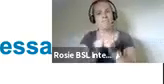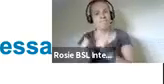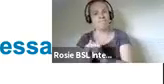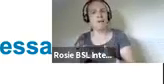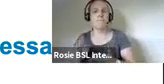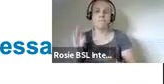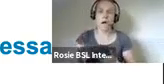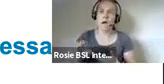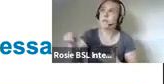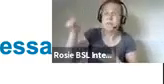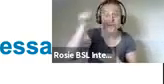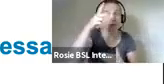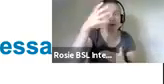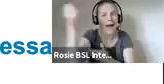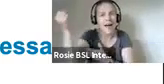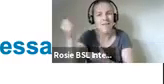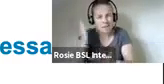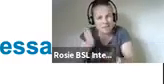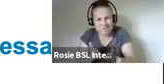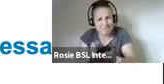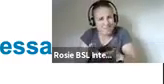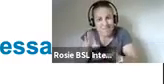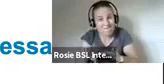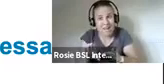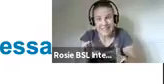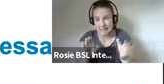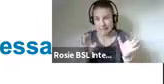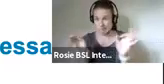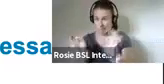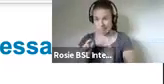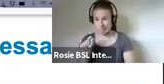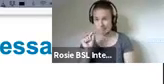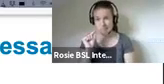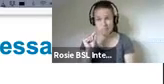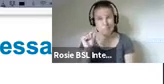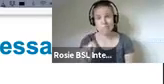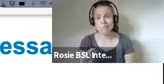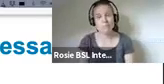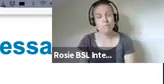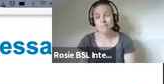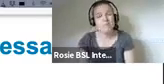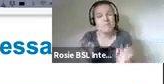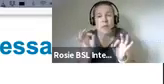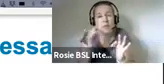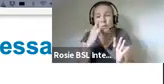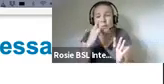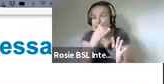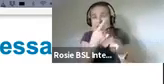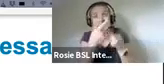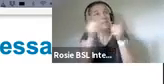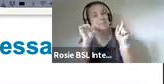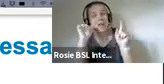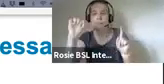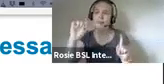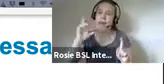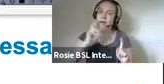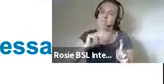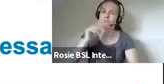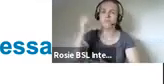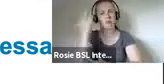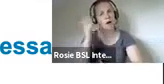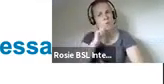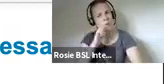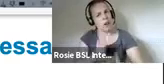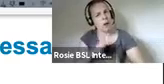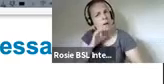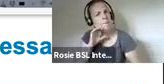its transformative powers, we don't really see evidence that the commitments and the talk doesn't really match